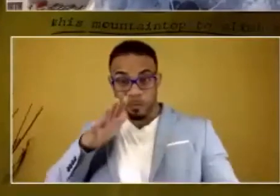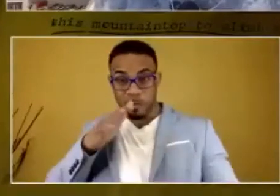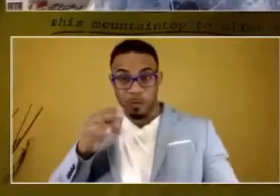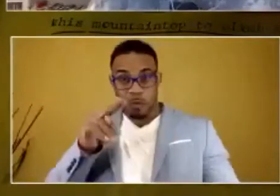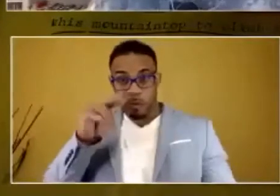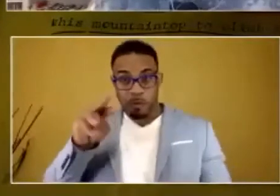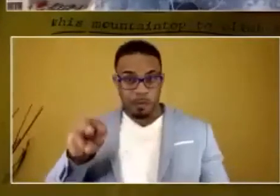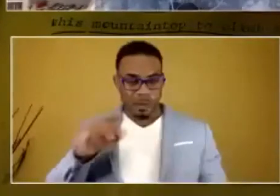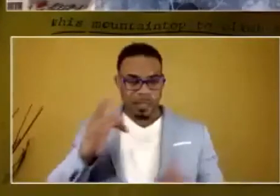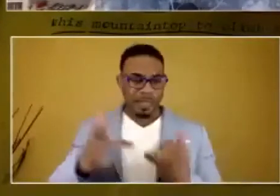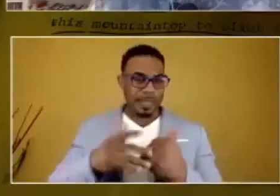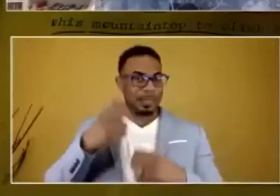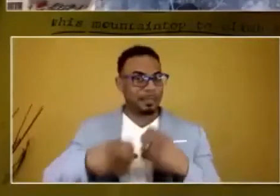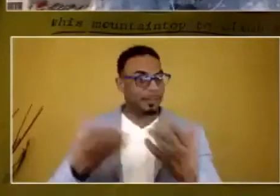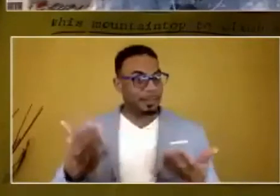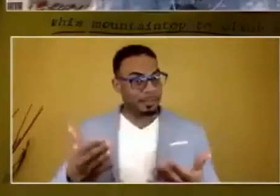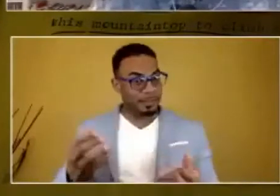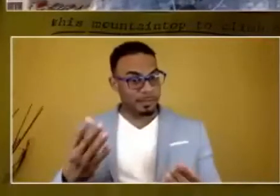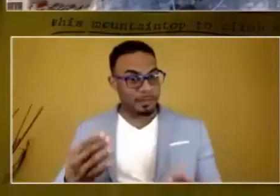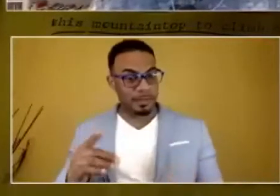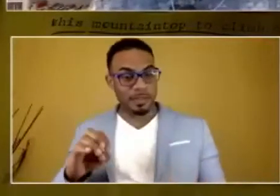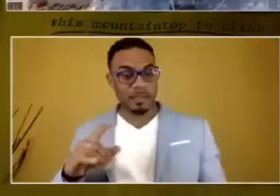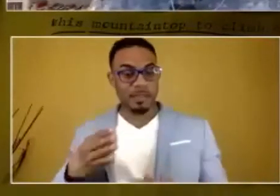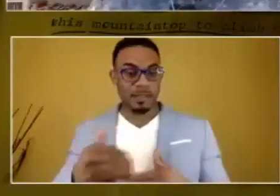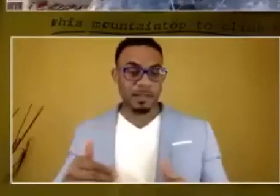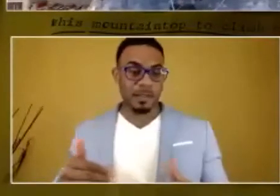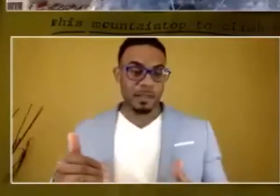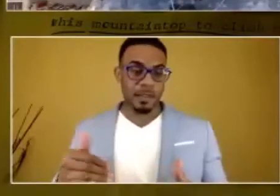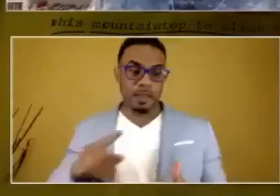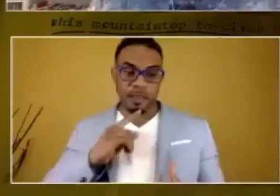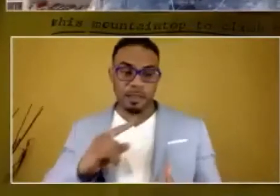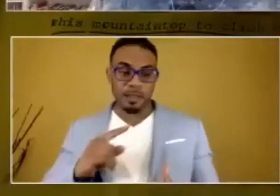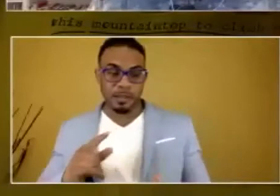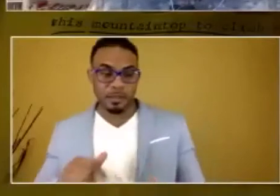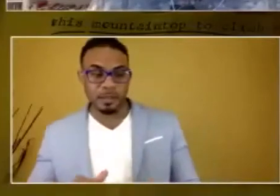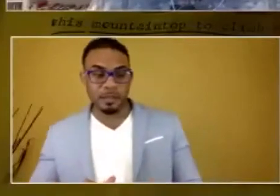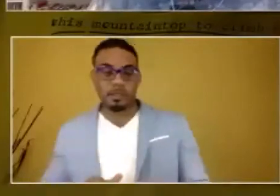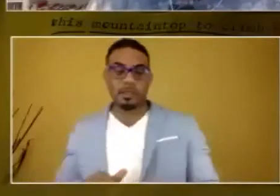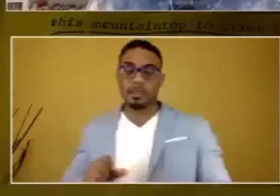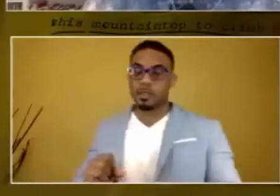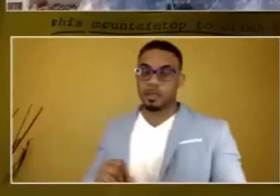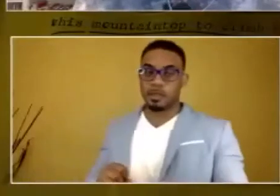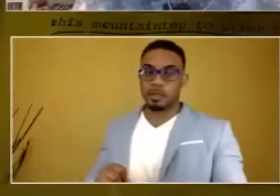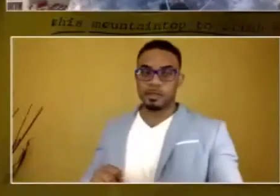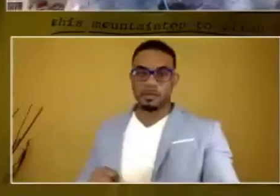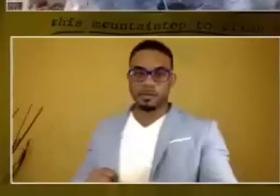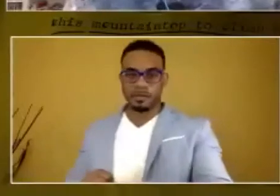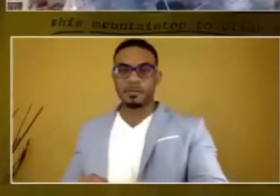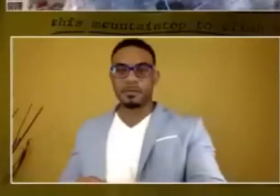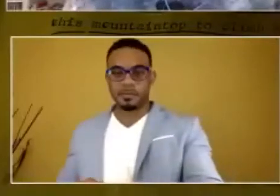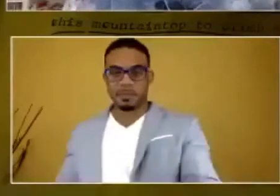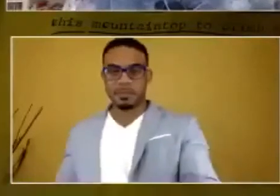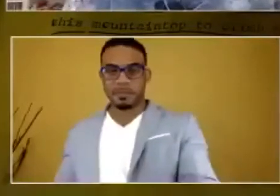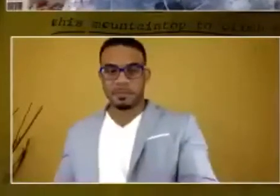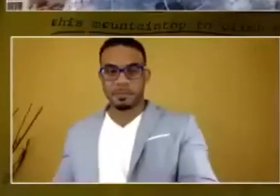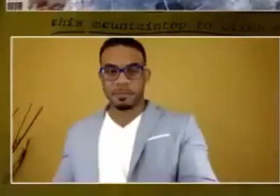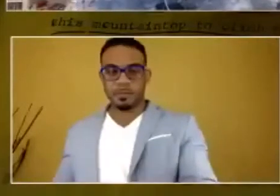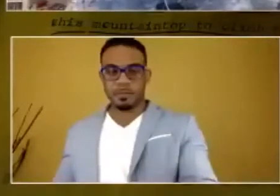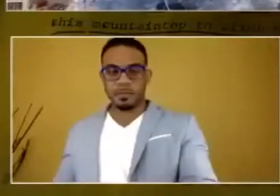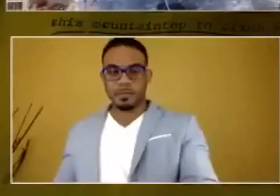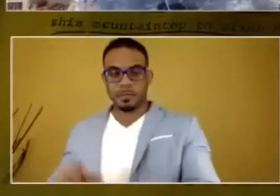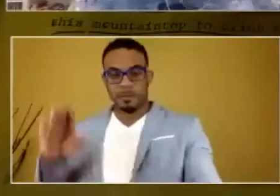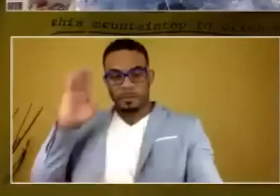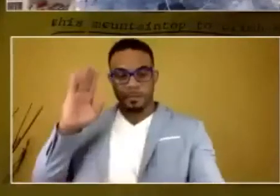technical difficulties here. The digital divide is real. So, Sengiku, we got you now. Sengiku, everyone,